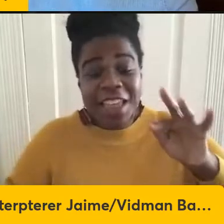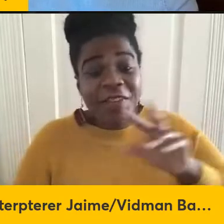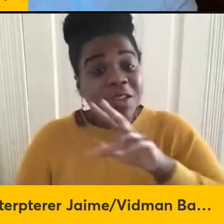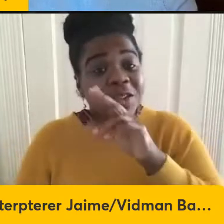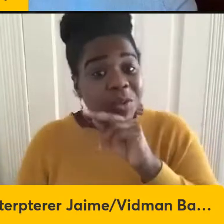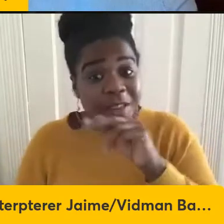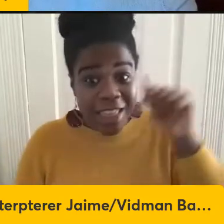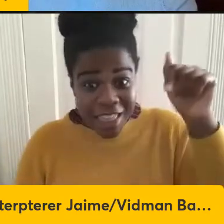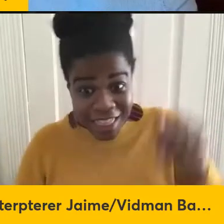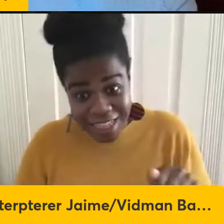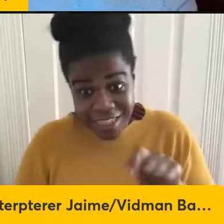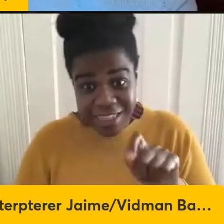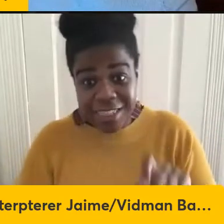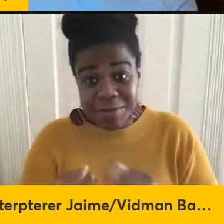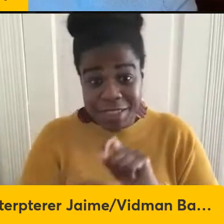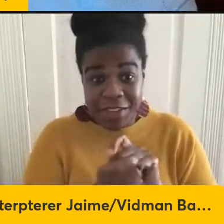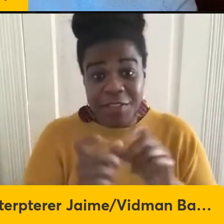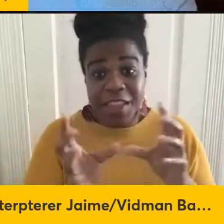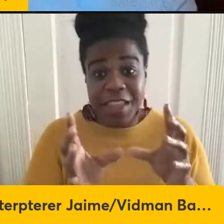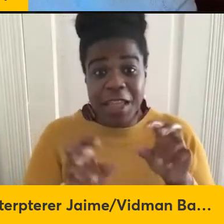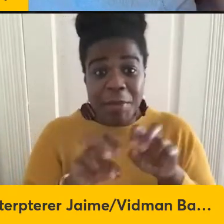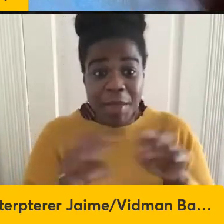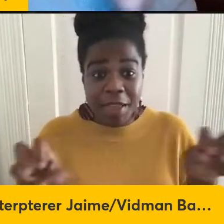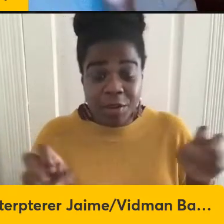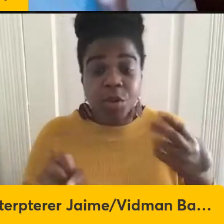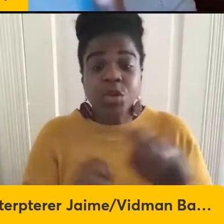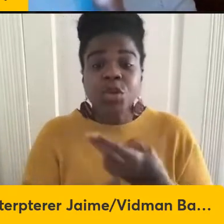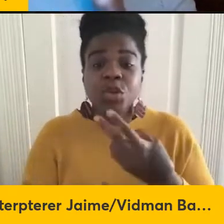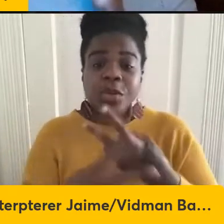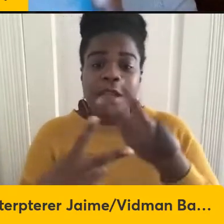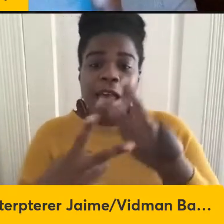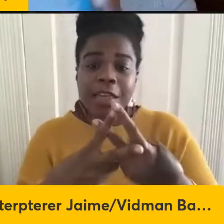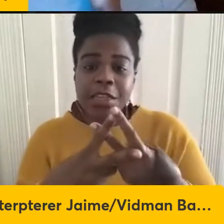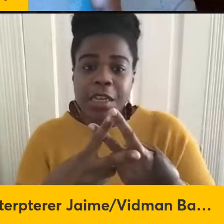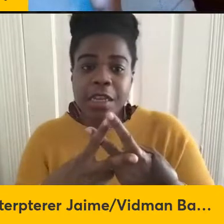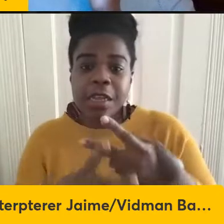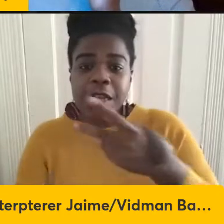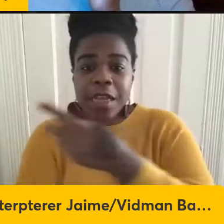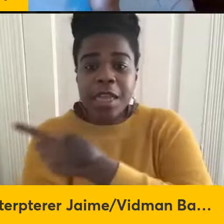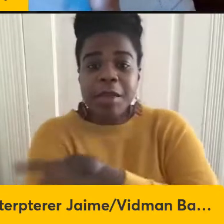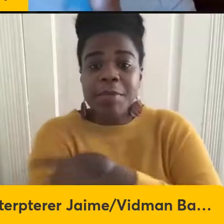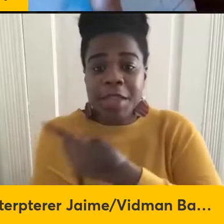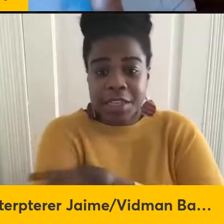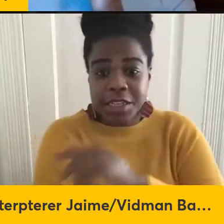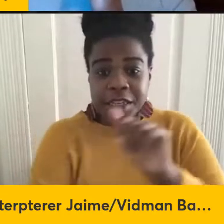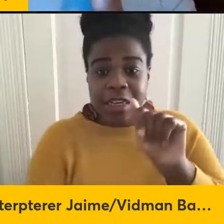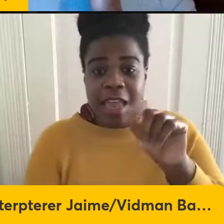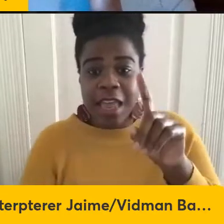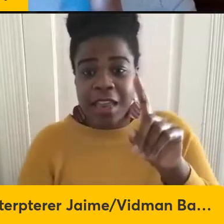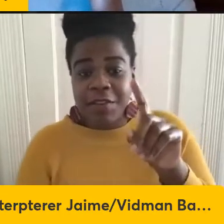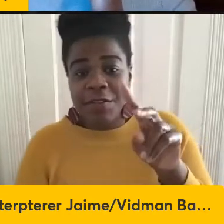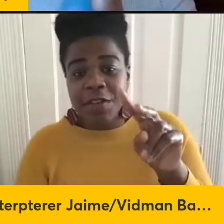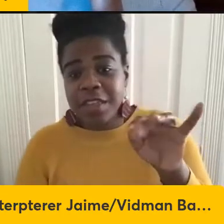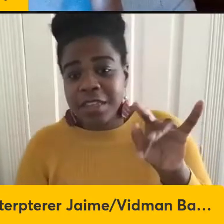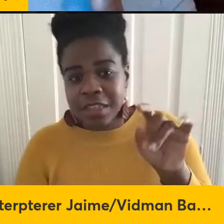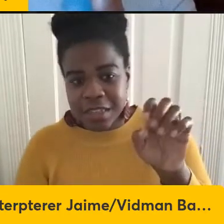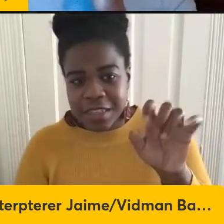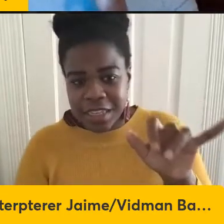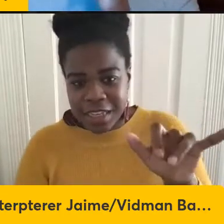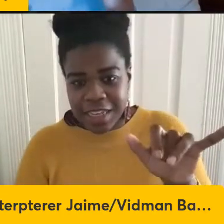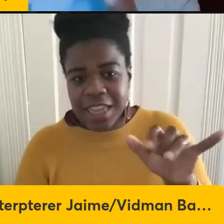this particular panel, we ask that you use the hashtag patient advocacy. Also, you could tag